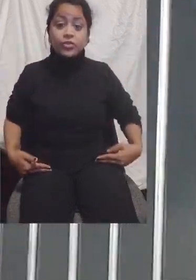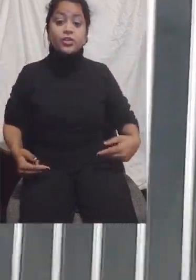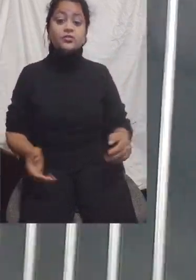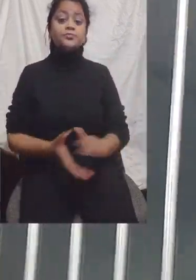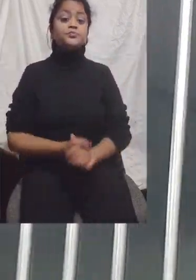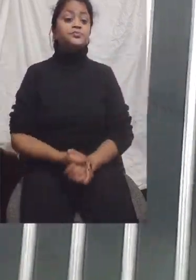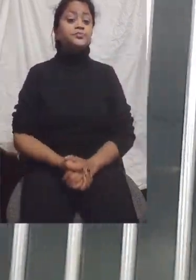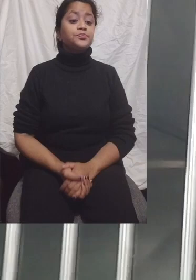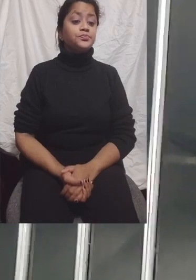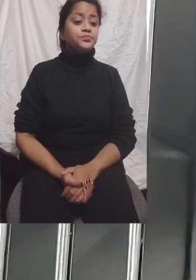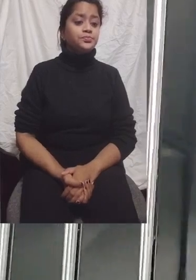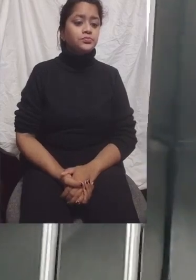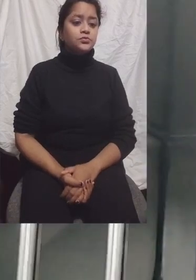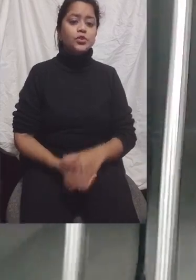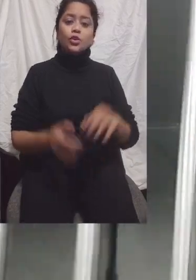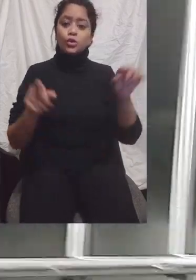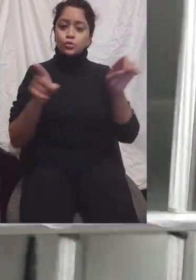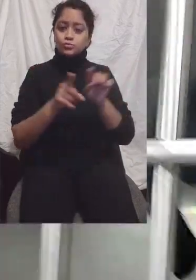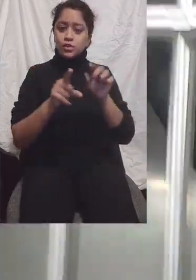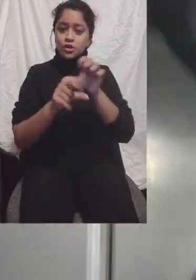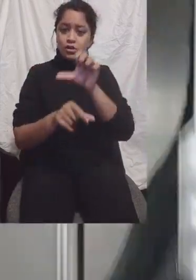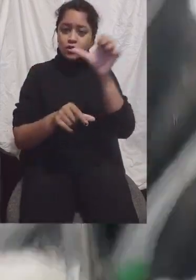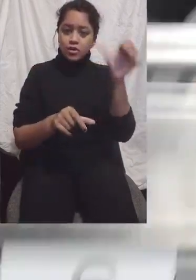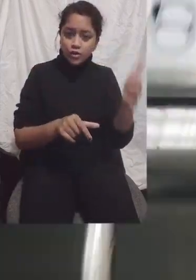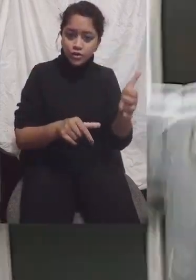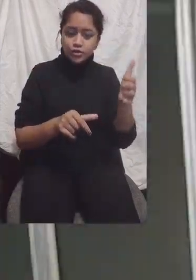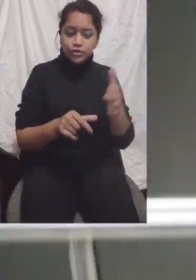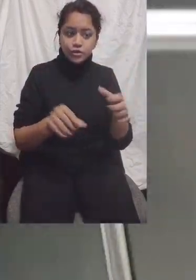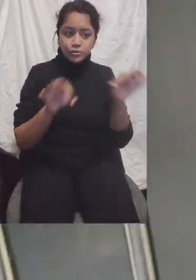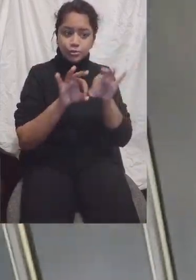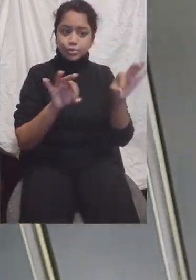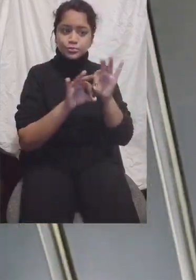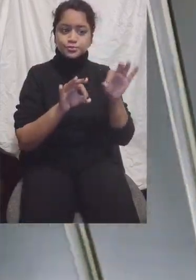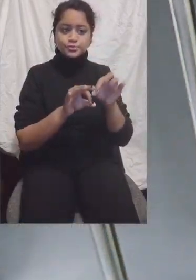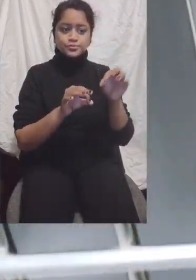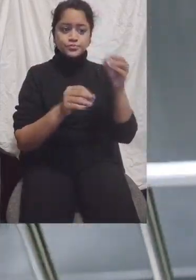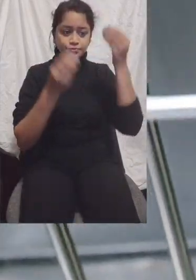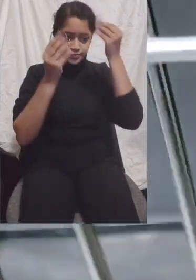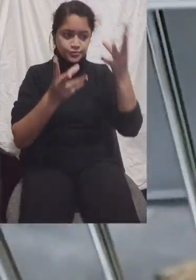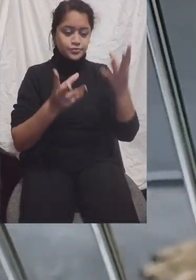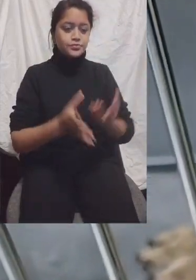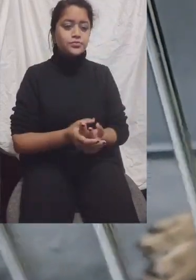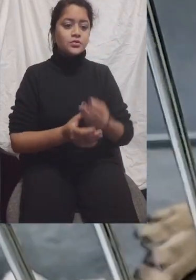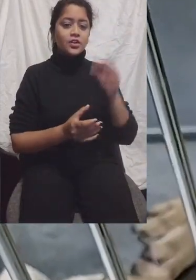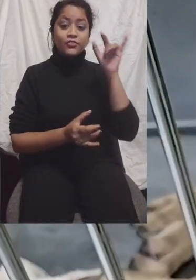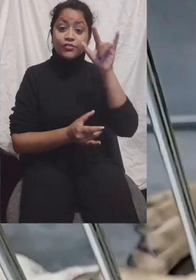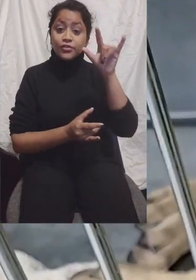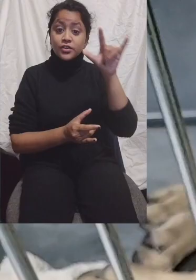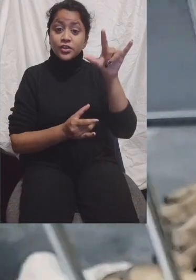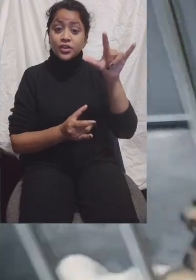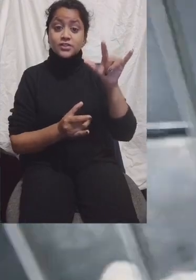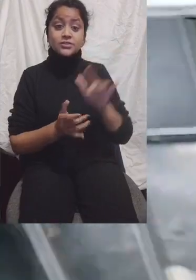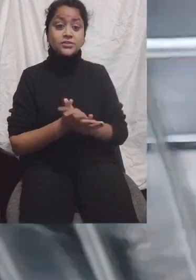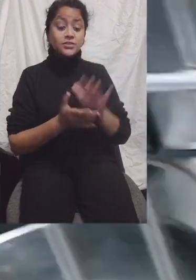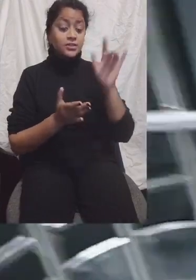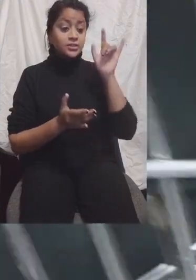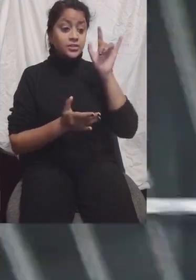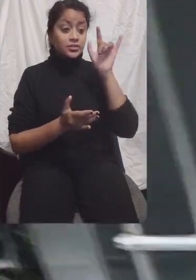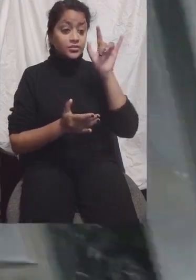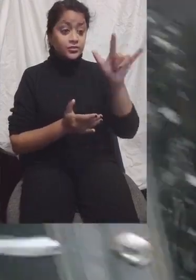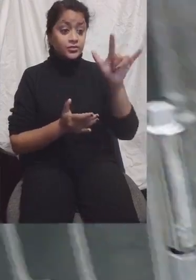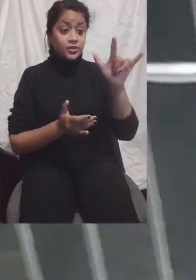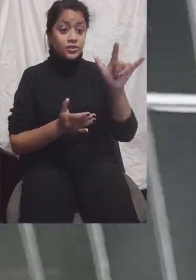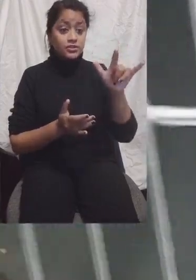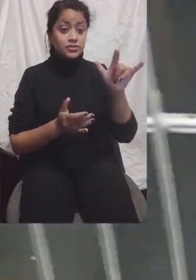you're traveling between the islands and can take an animal, it's super, super, super simple and easy. All you need to do is add the animal to